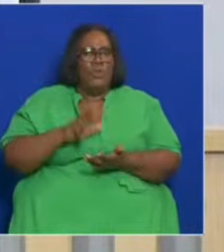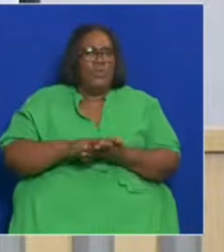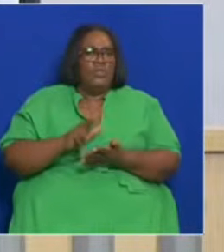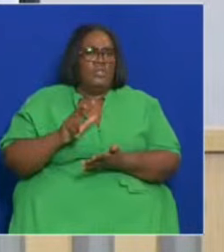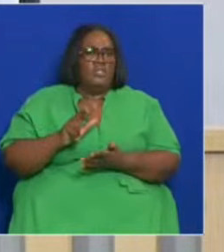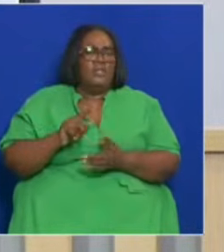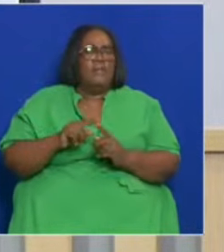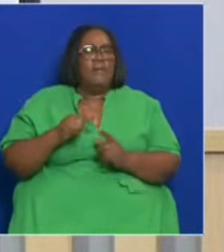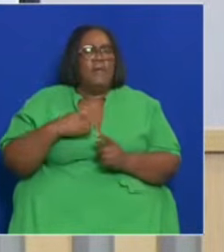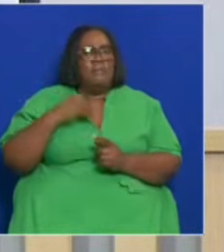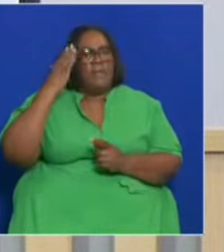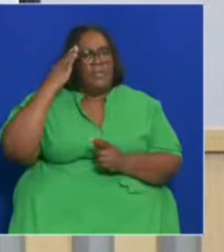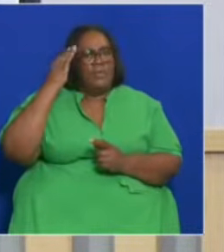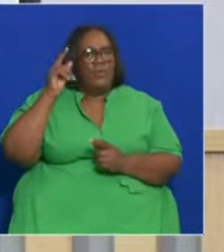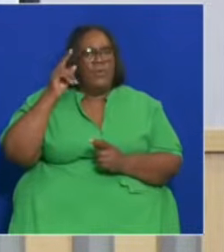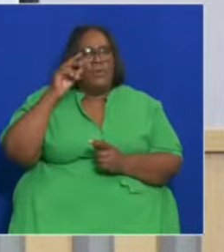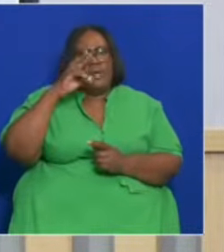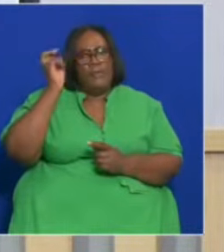authorized.